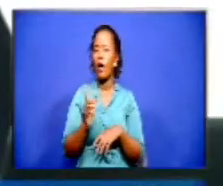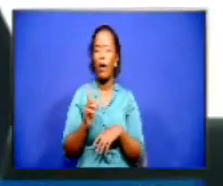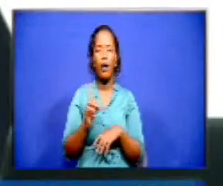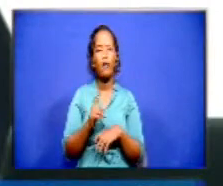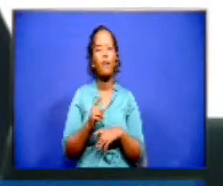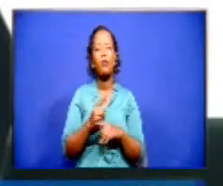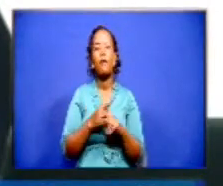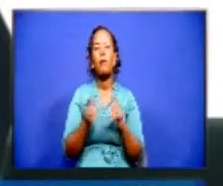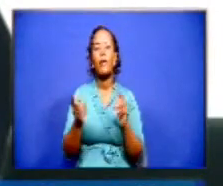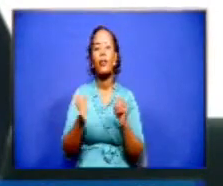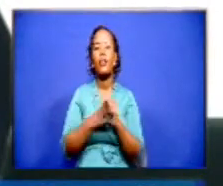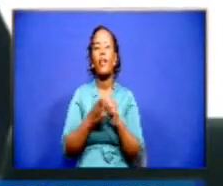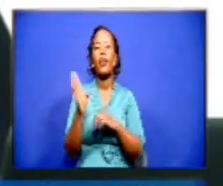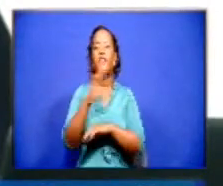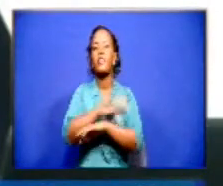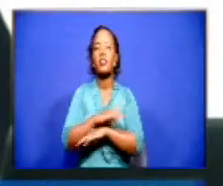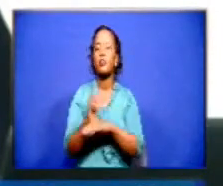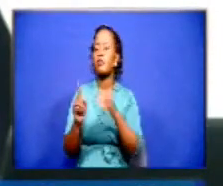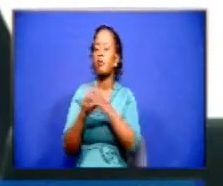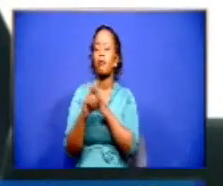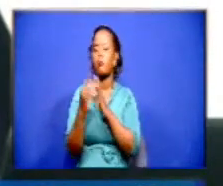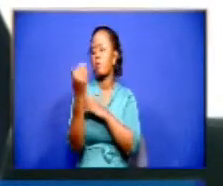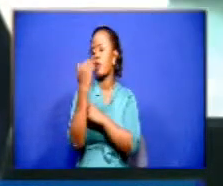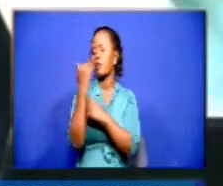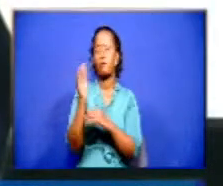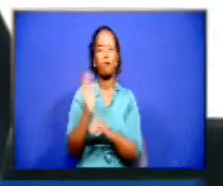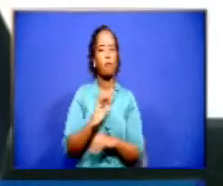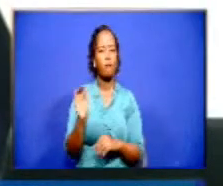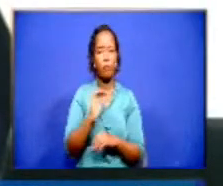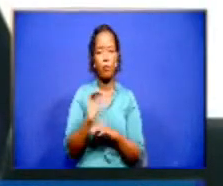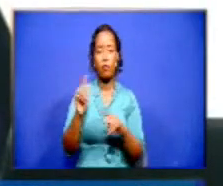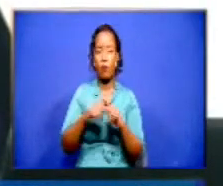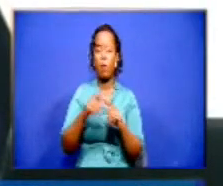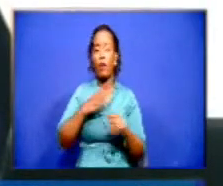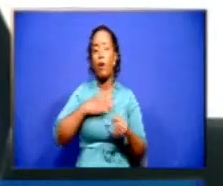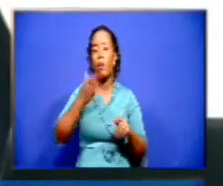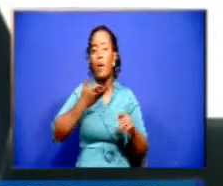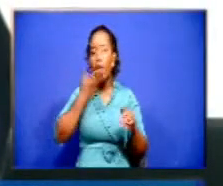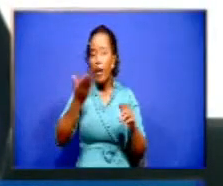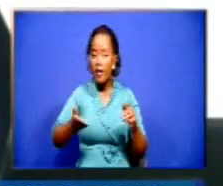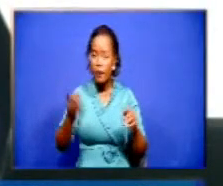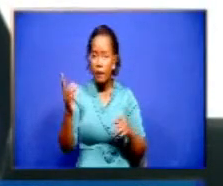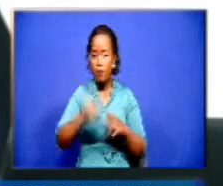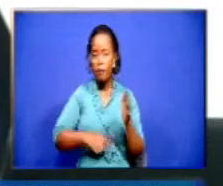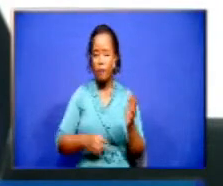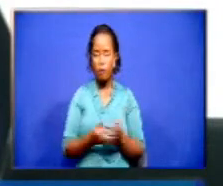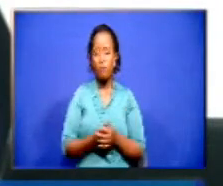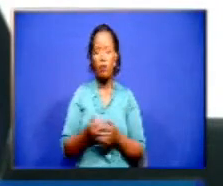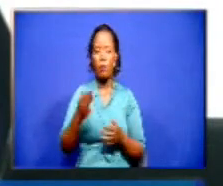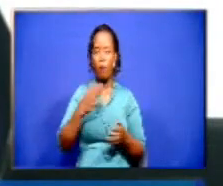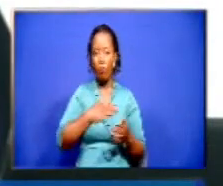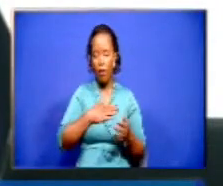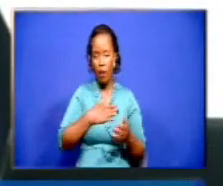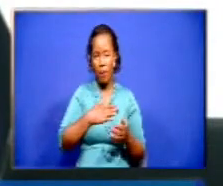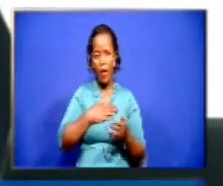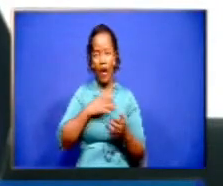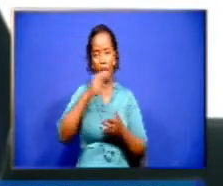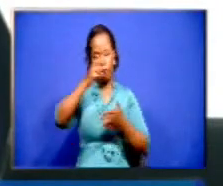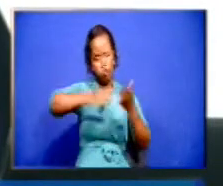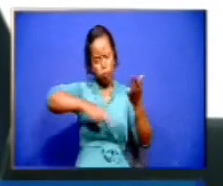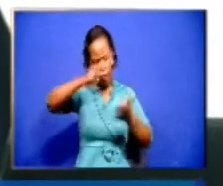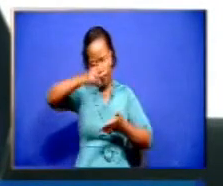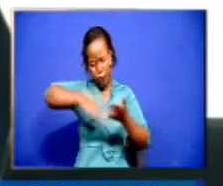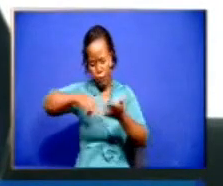The 9 days ago, it was not raised with me. But my answer to this would be, I have read, I have looked